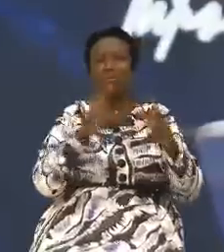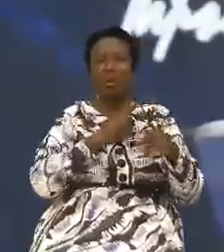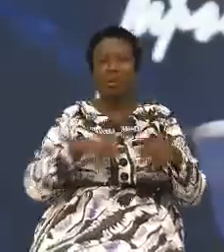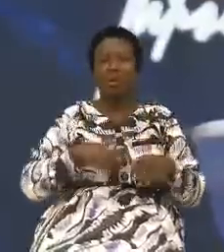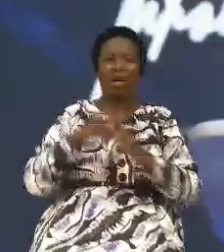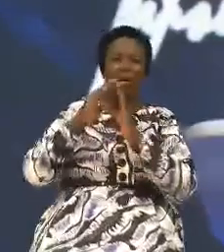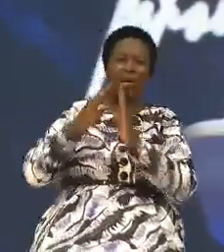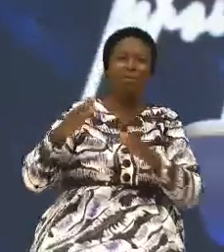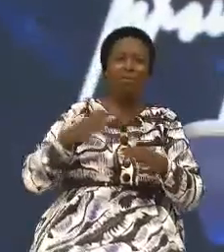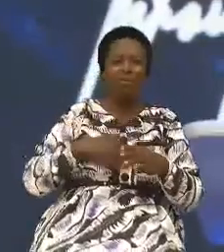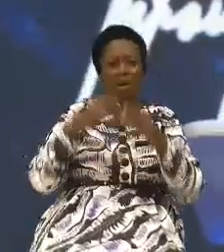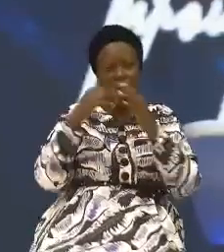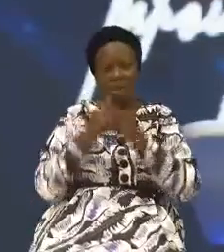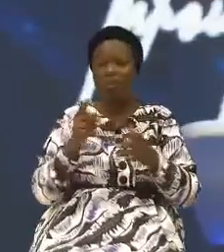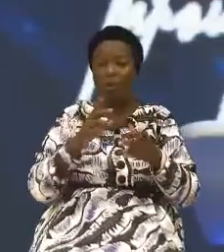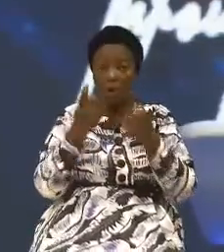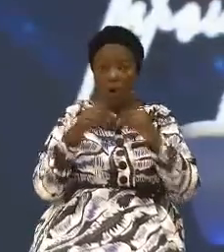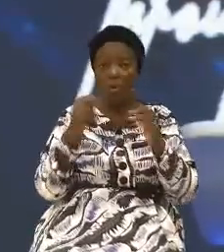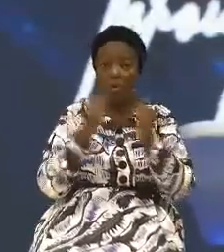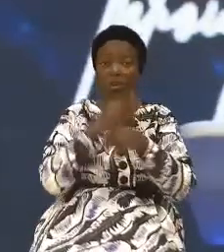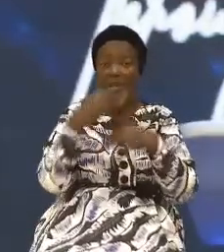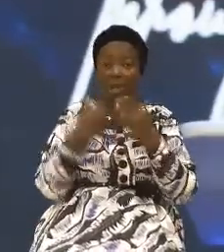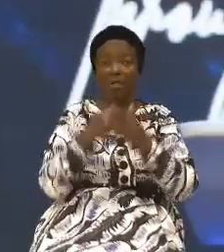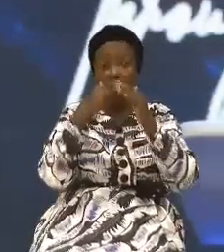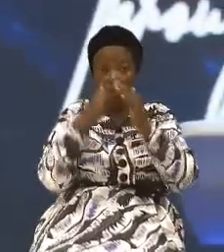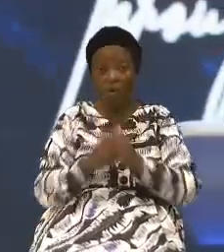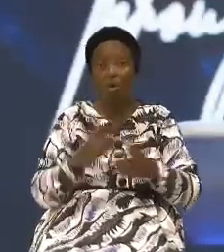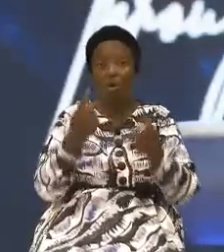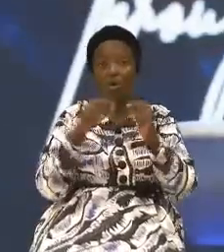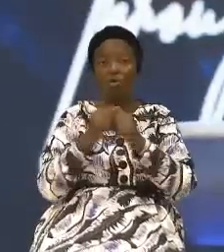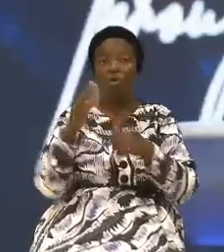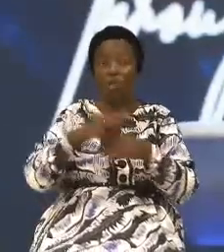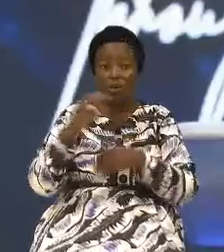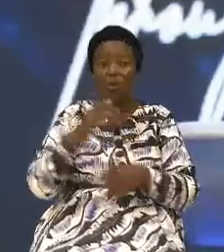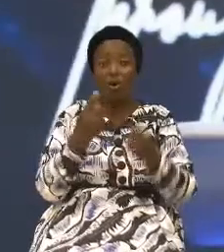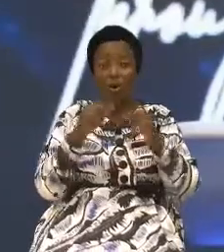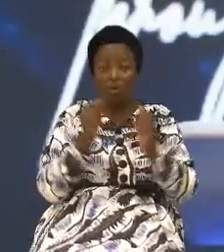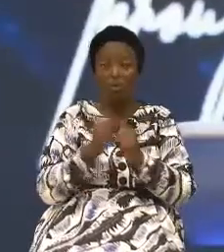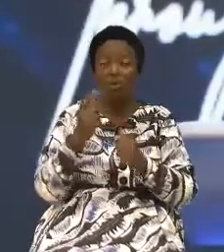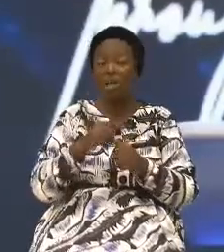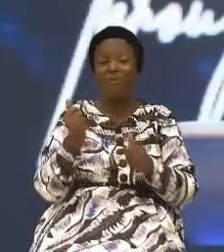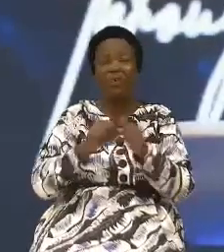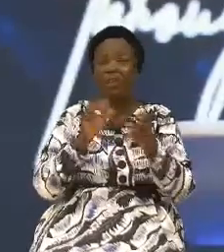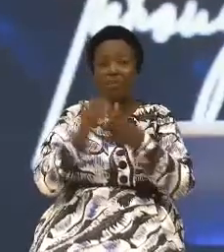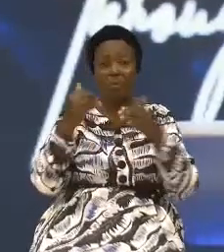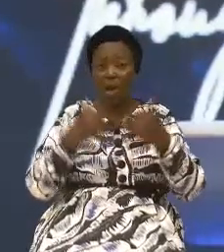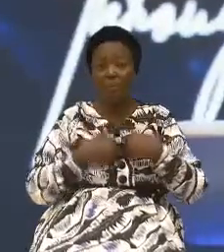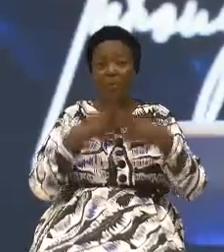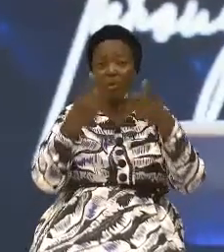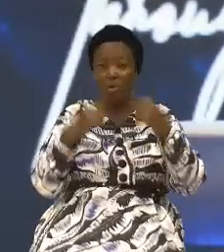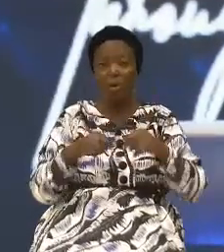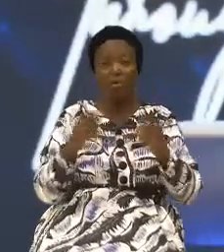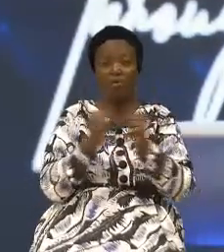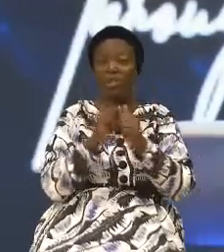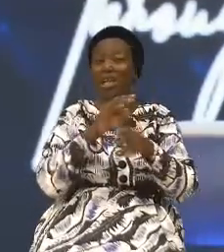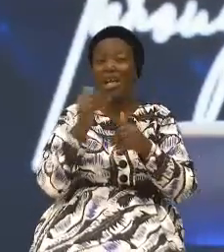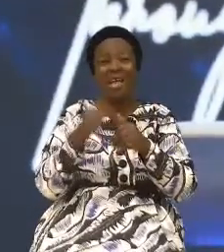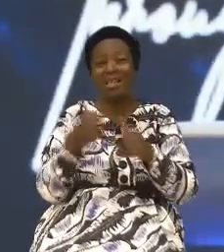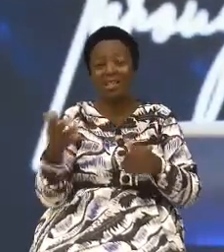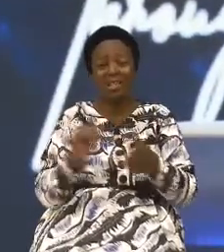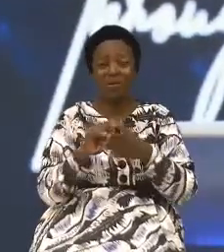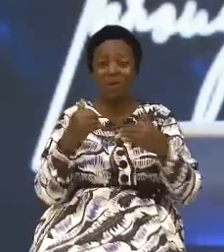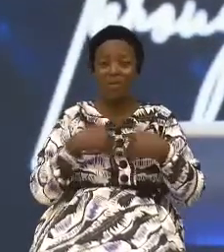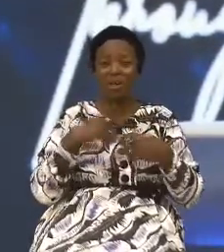your talent, come with your mind, come with your spirit, come with everything you have, and then prove me